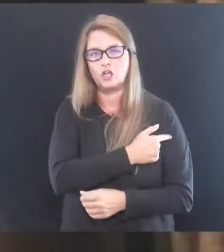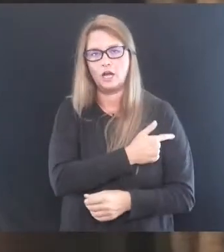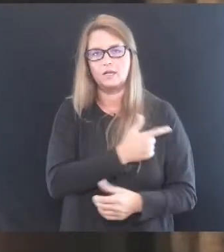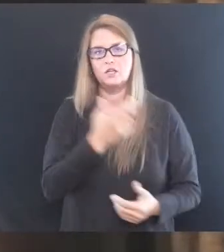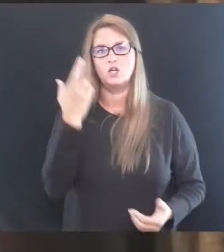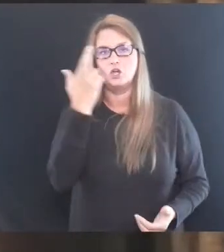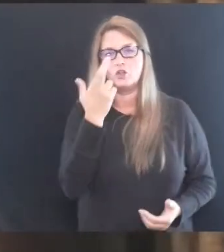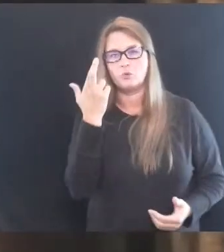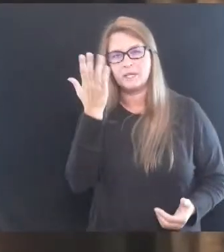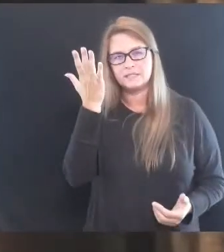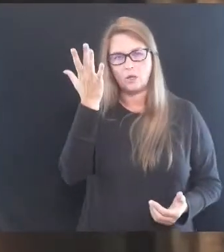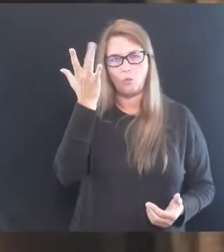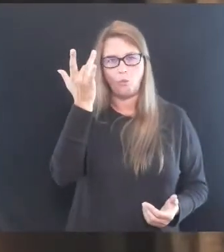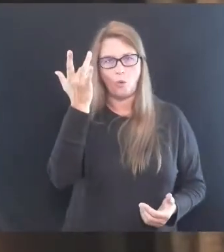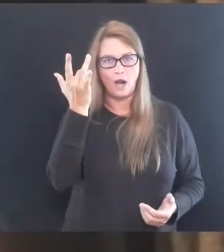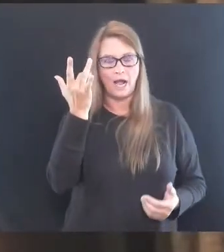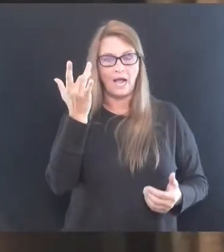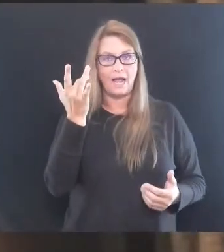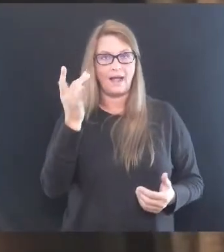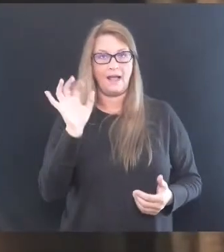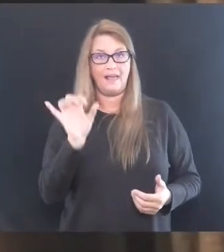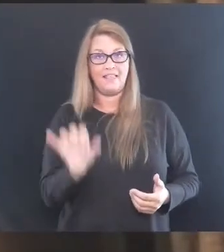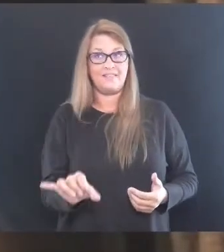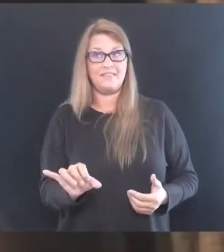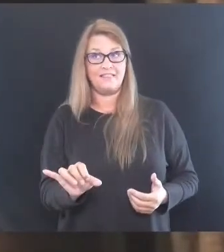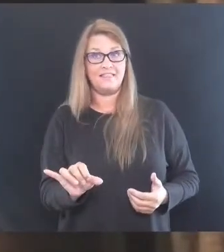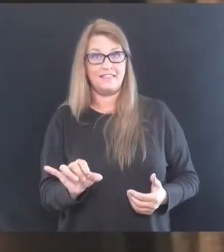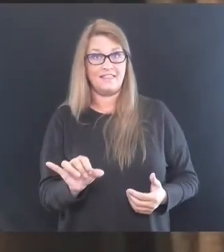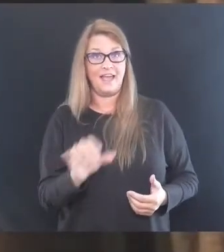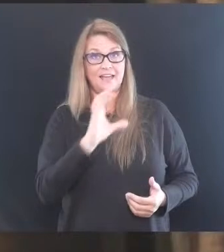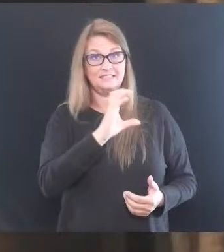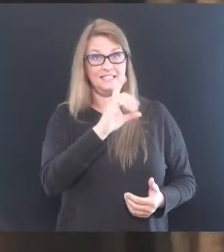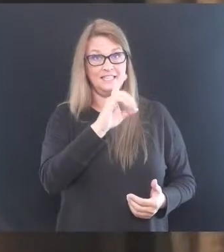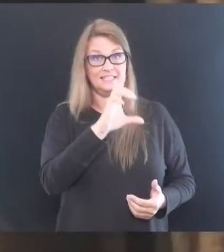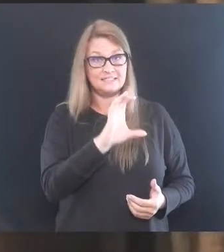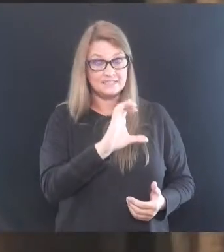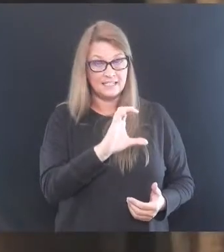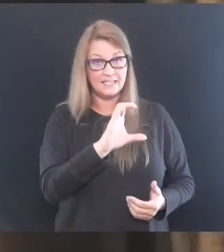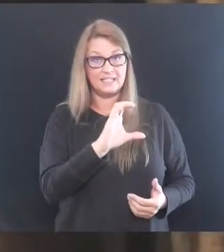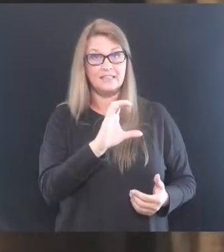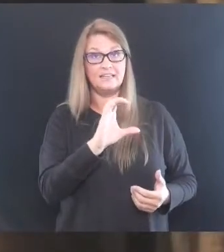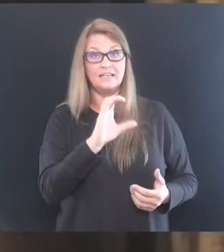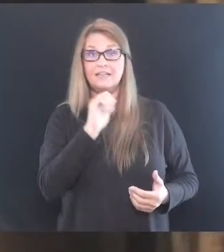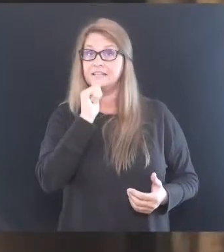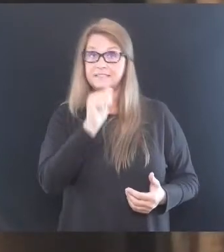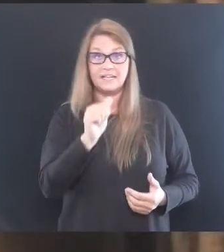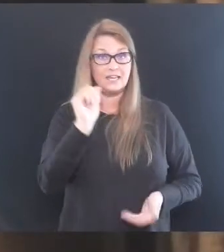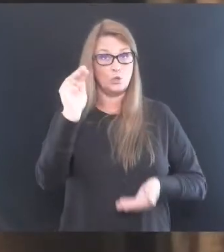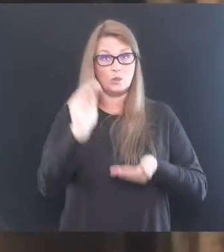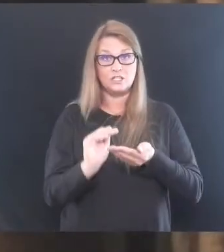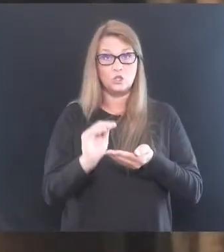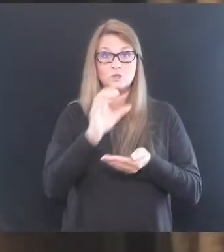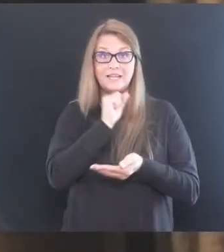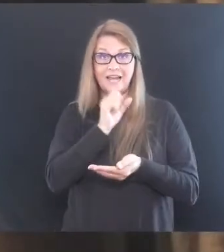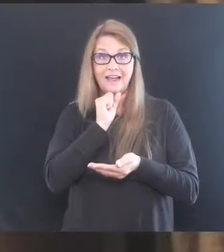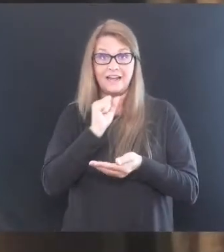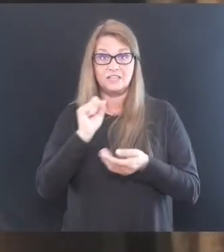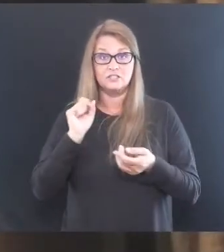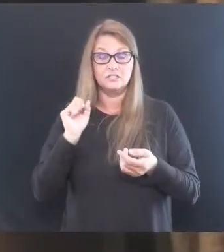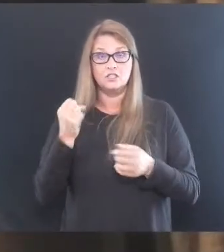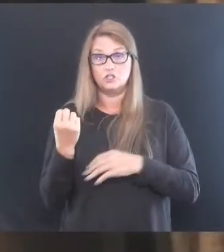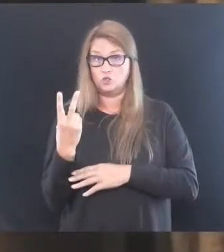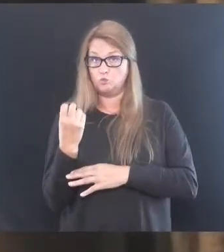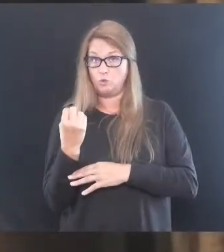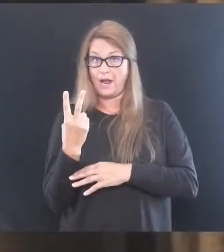why the Advisory Committee for Immunization Practices and the Centers for Disease Control did not reduce that age down to